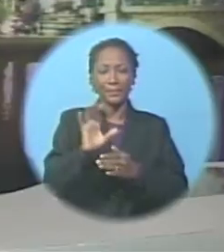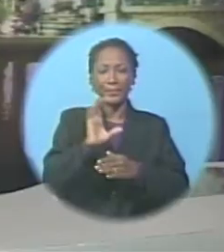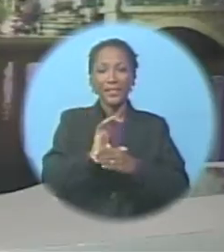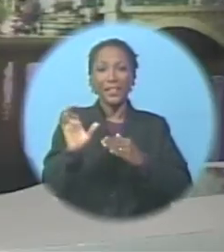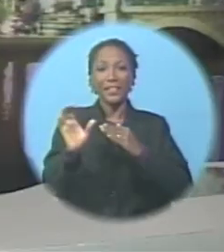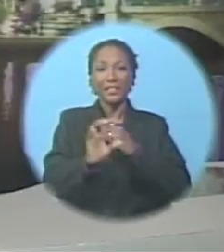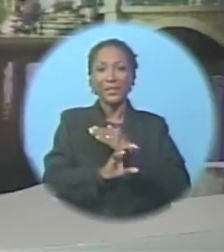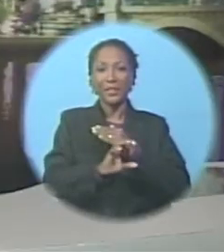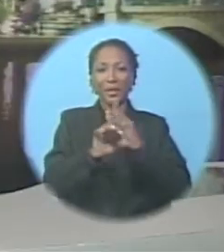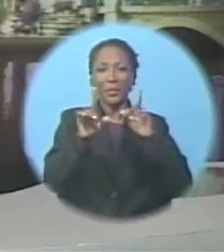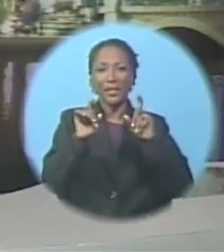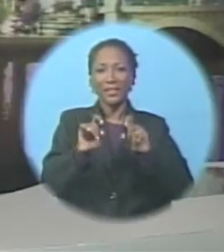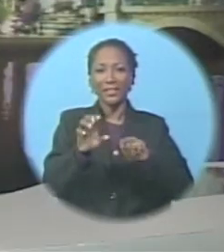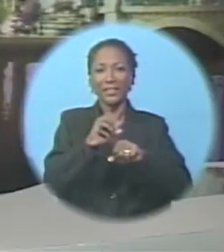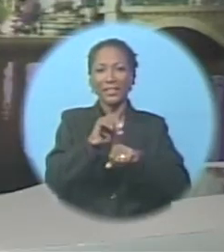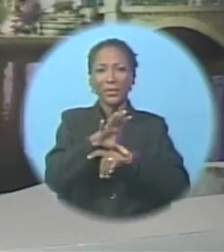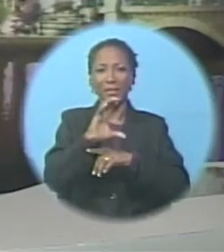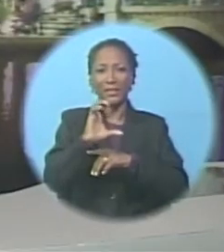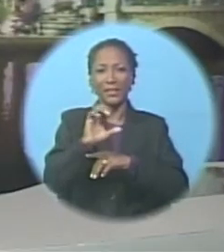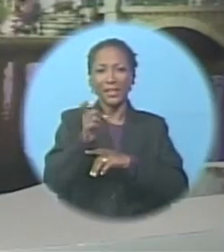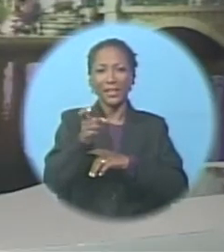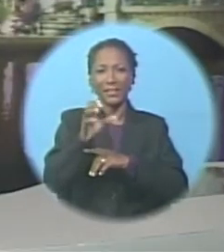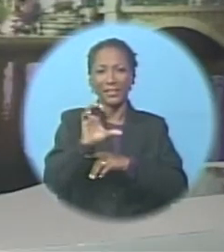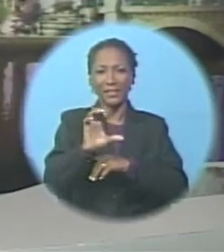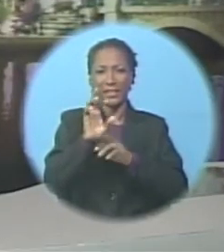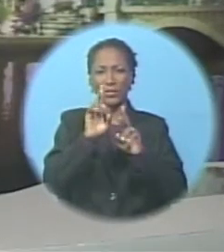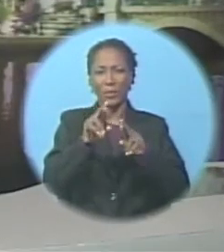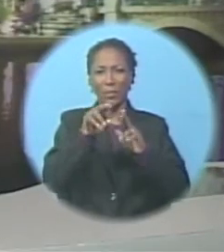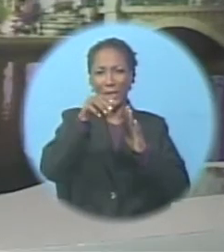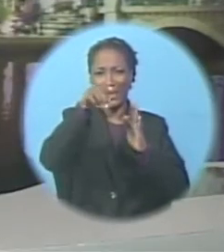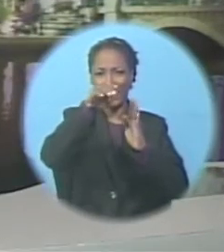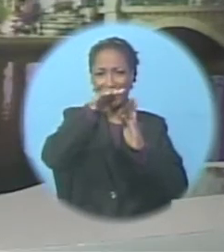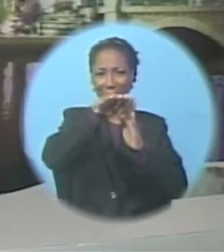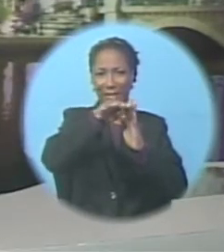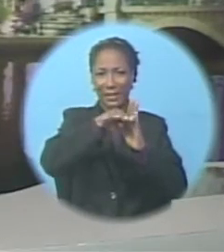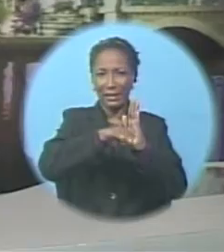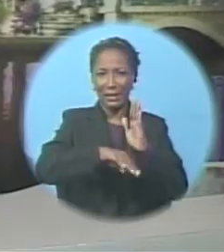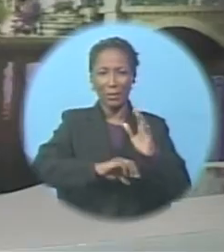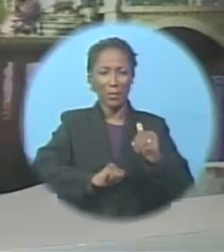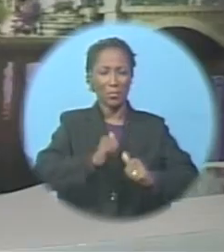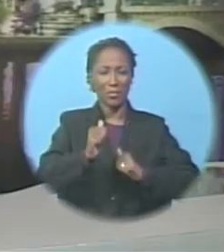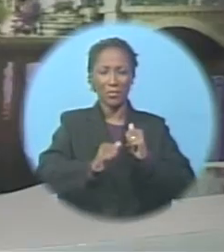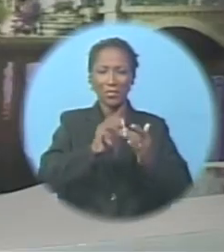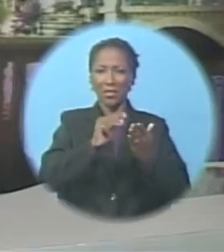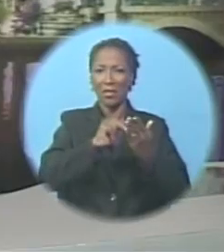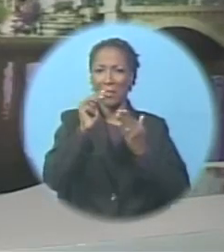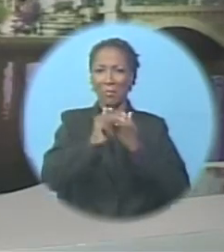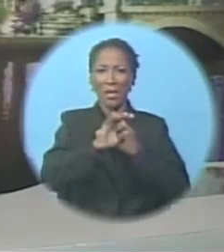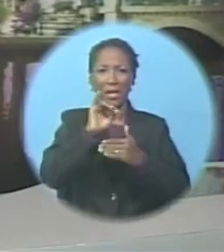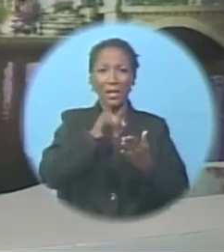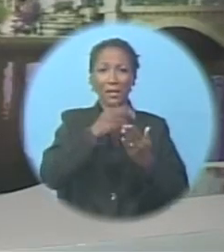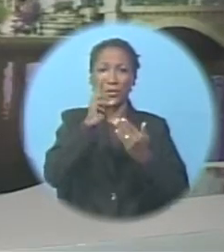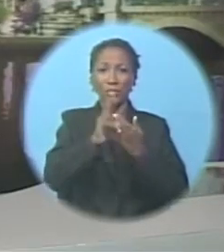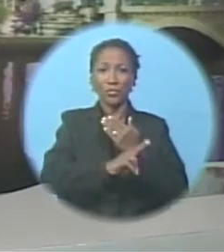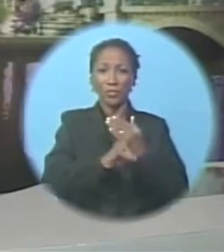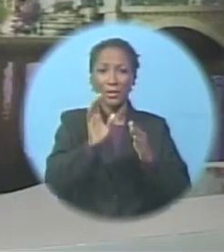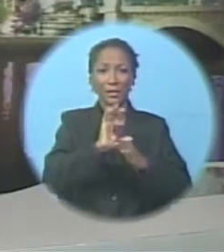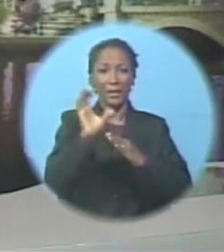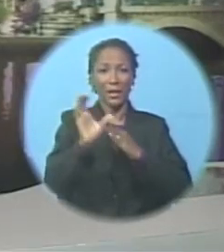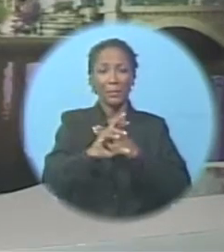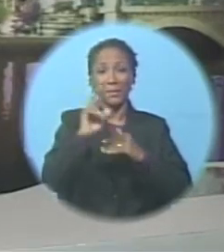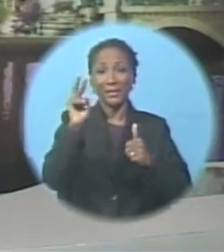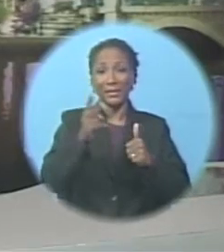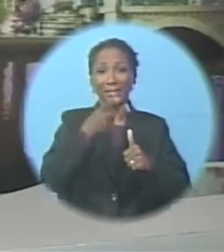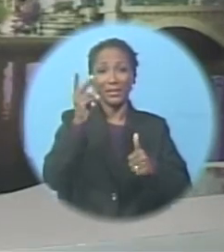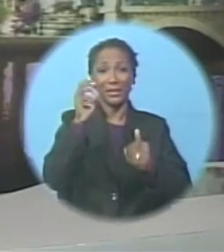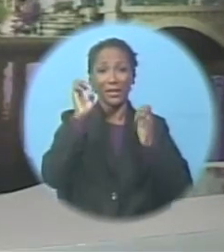The Caribbean Examinations Council has reported a decline in overall performance in the May-June 2016 Caribbean Secondary